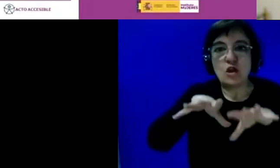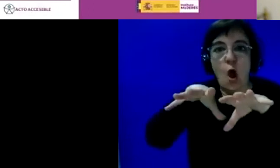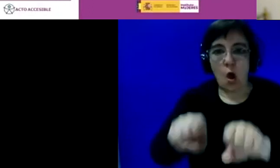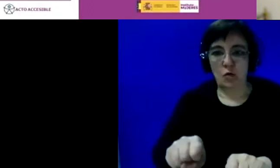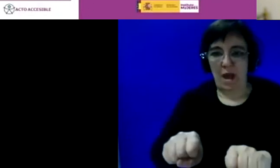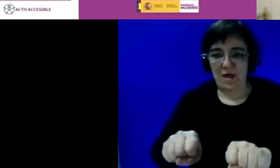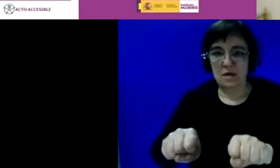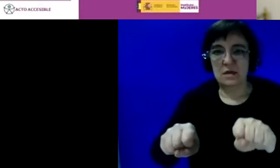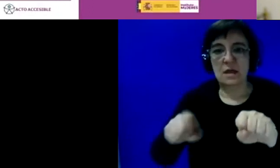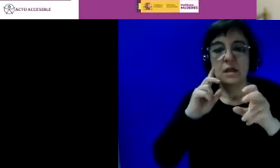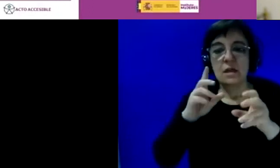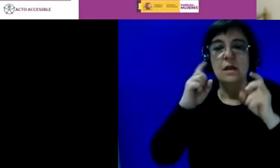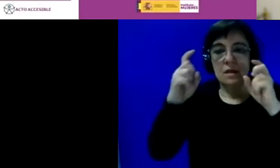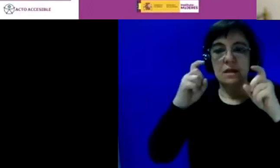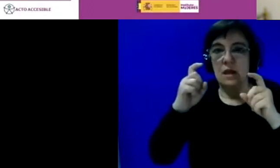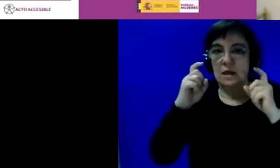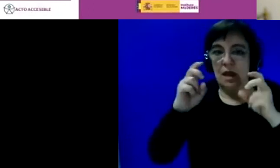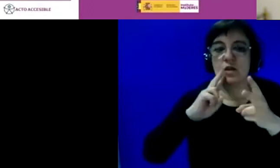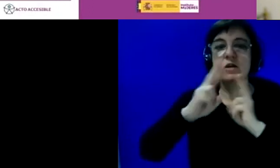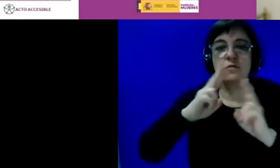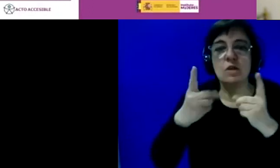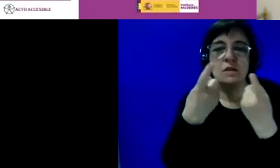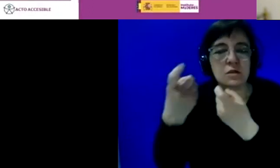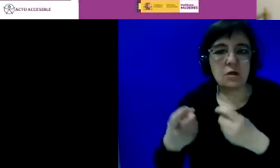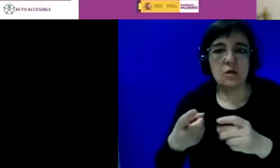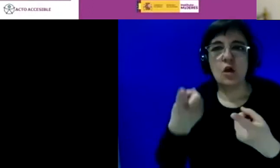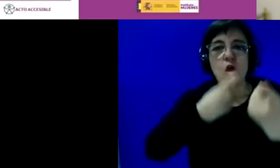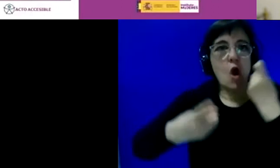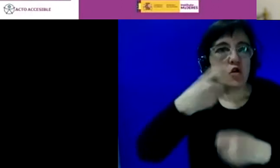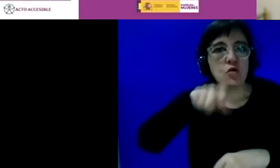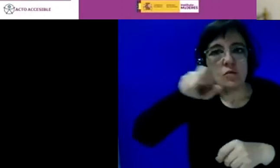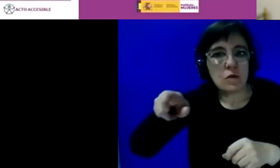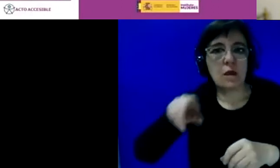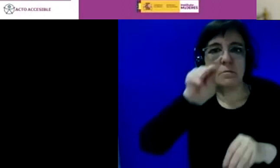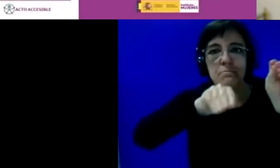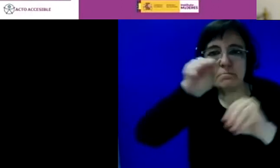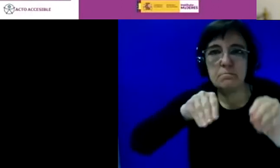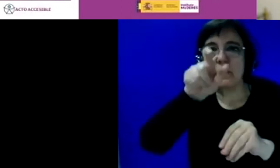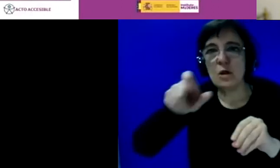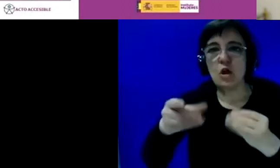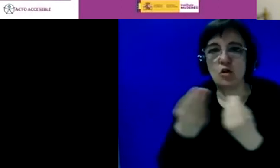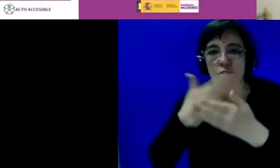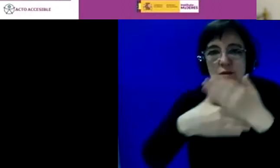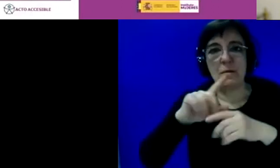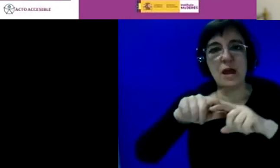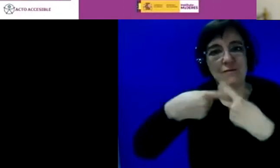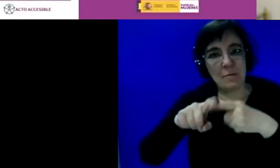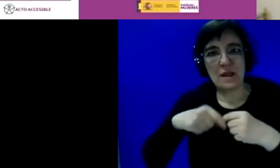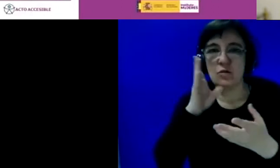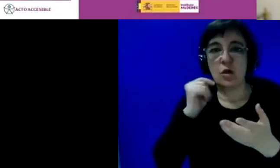disabilities. Consultations for people with disabilities and their families regarding evacuation and humanitarian aid